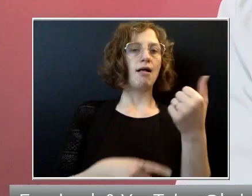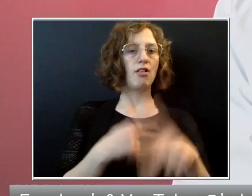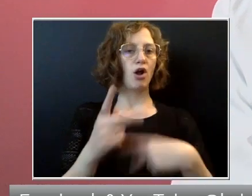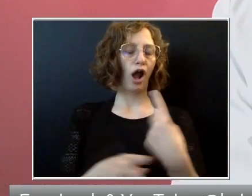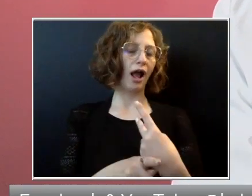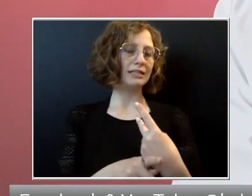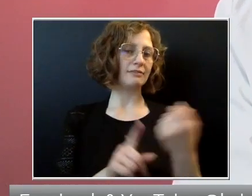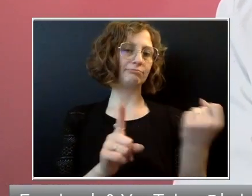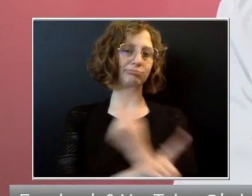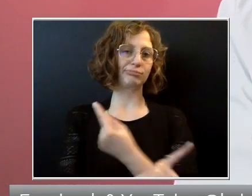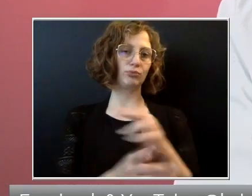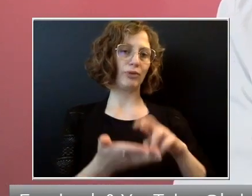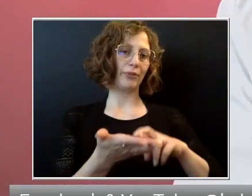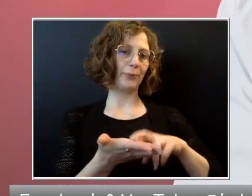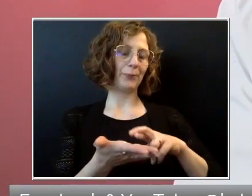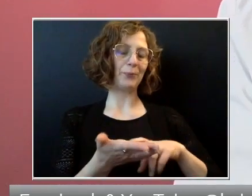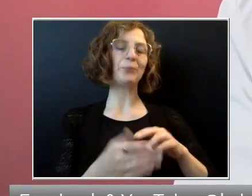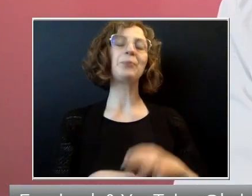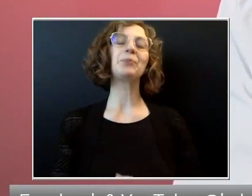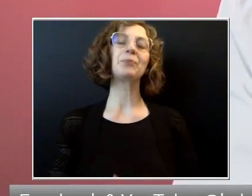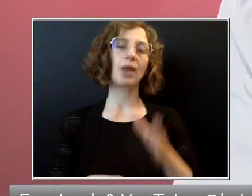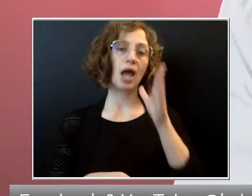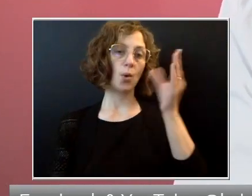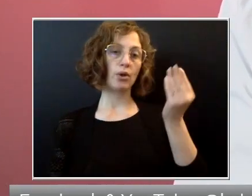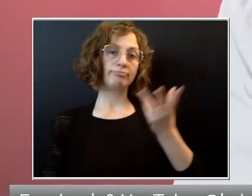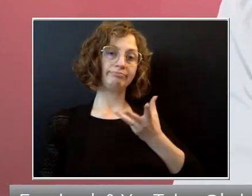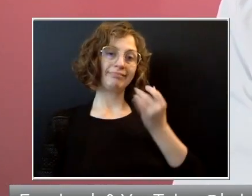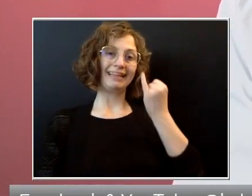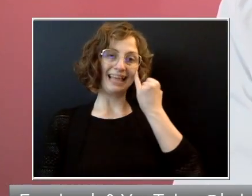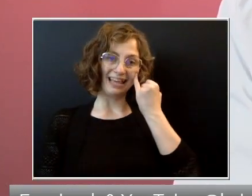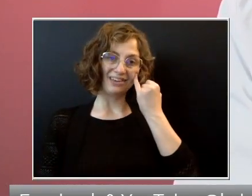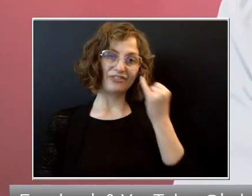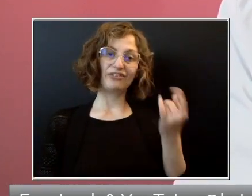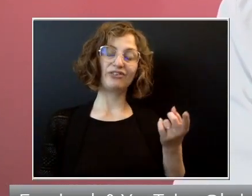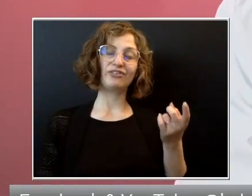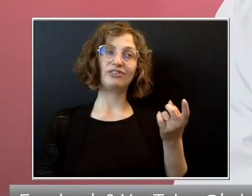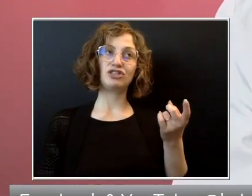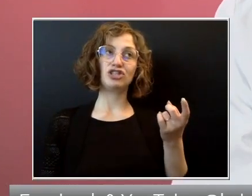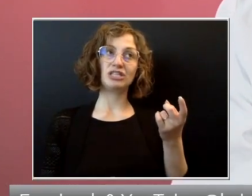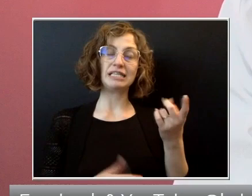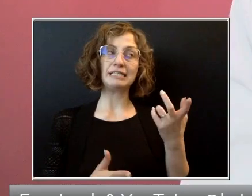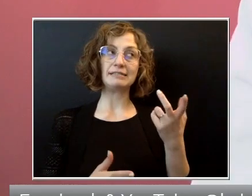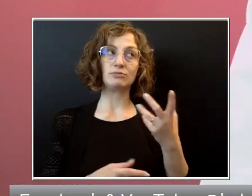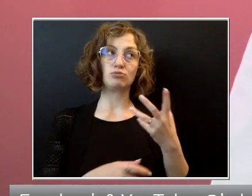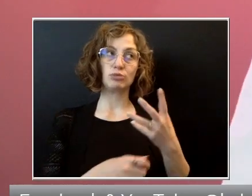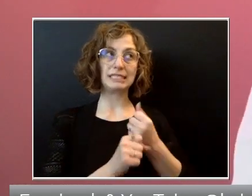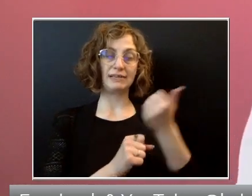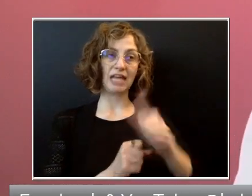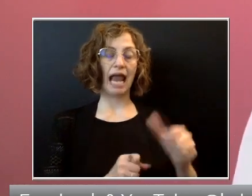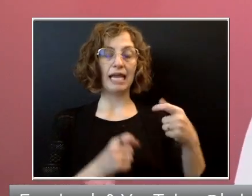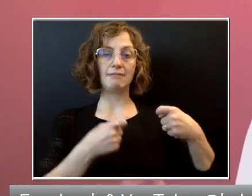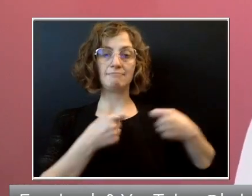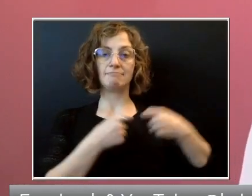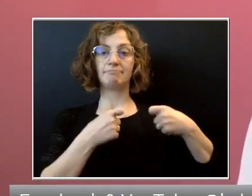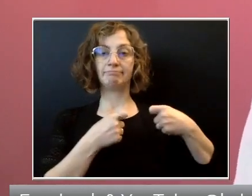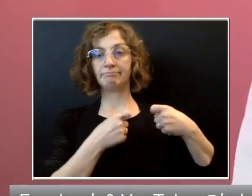us if she's had any therapy for the device, which in 24 years, so far this remains what we call a